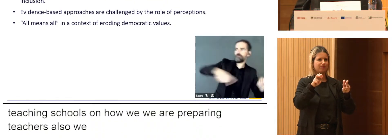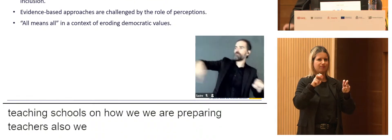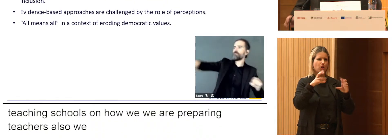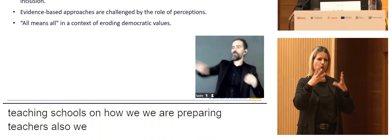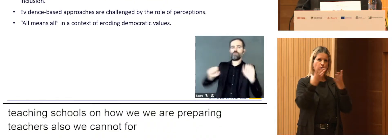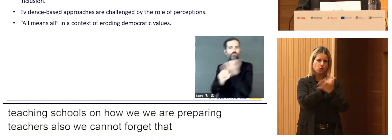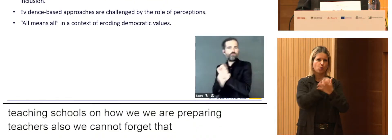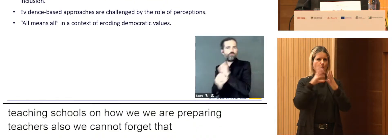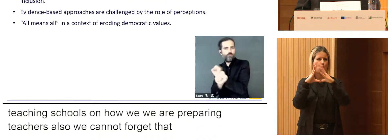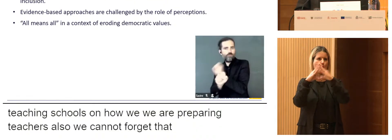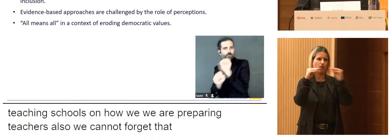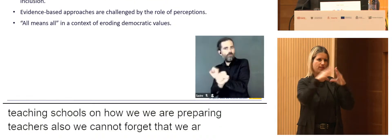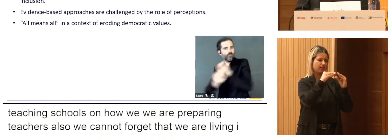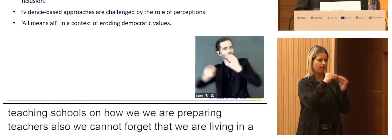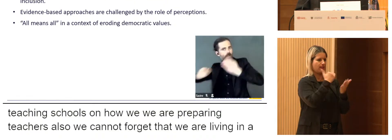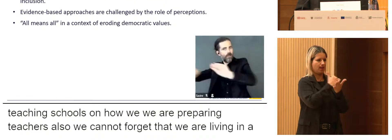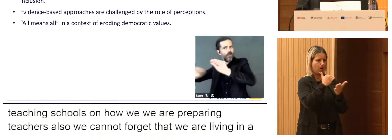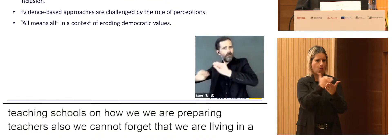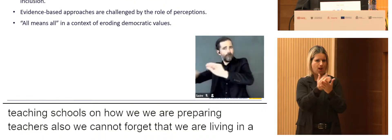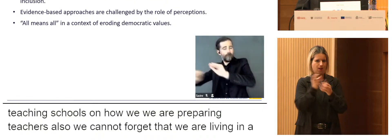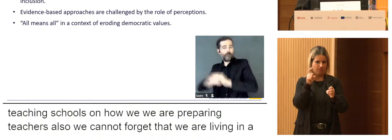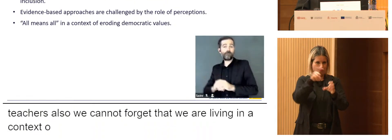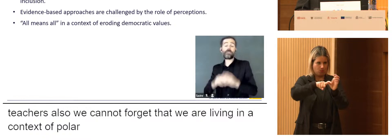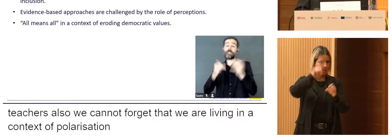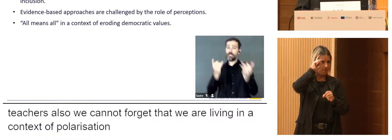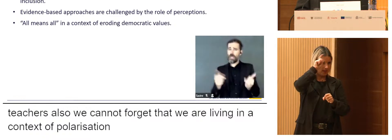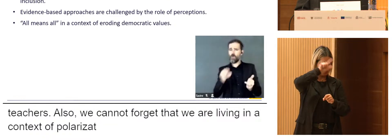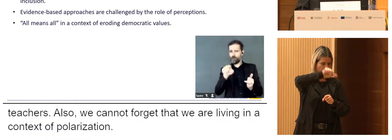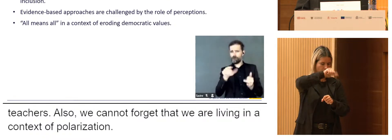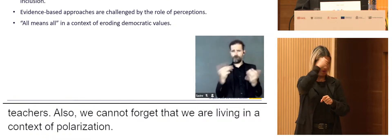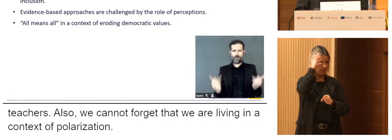we are living in a context of polarization.